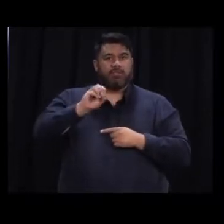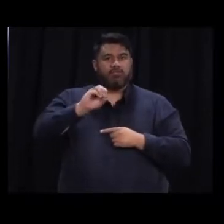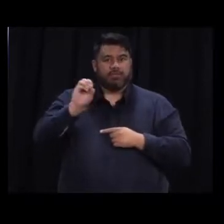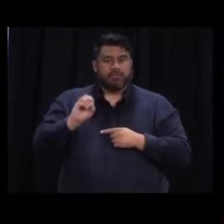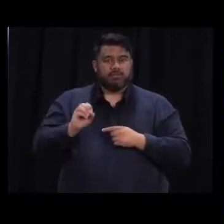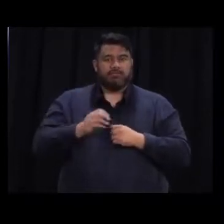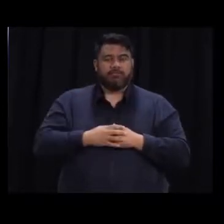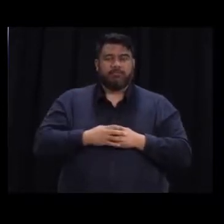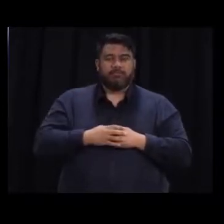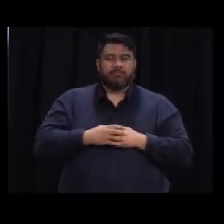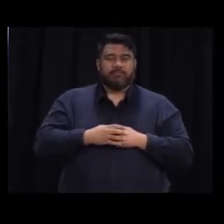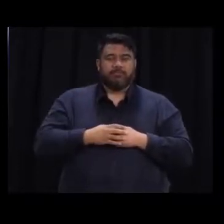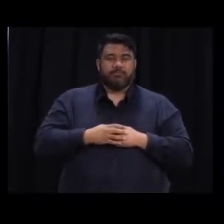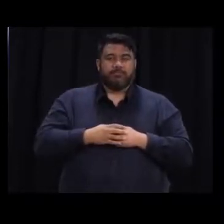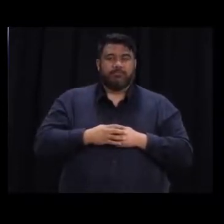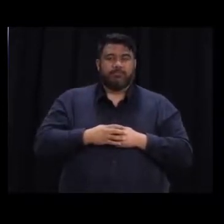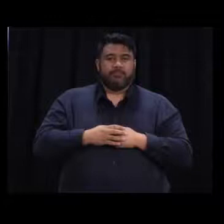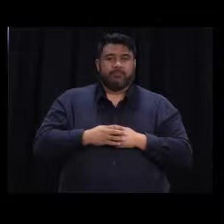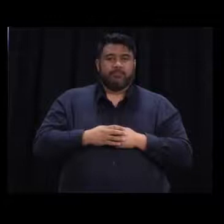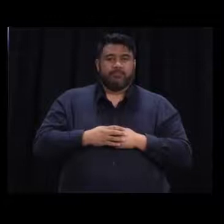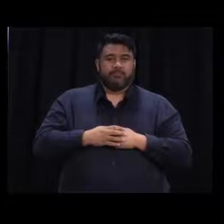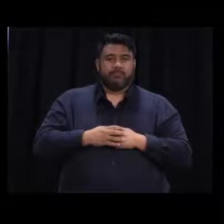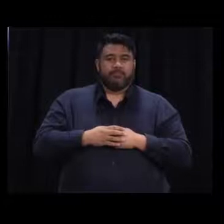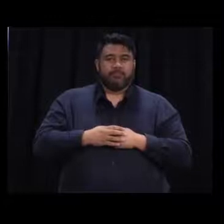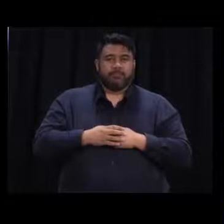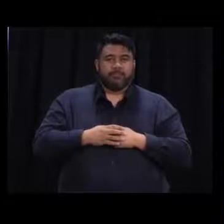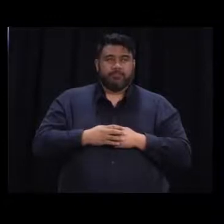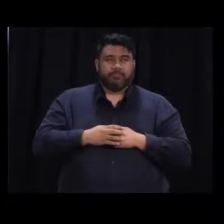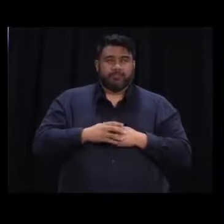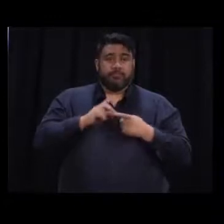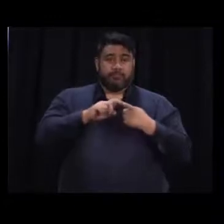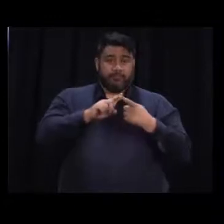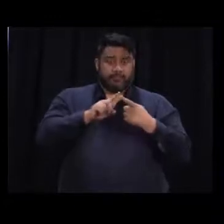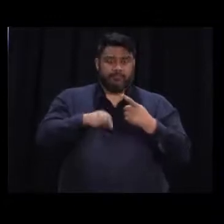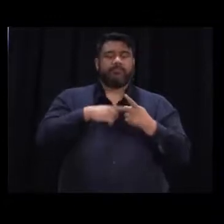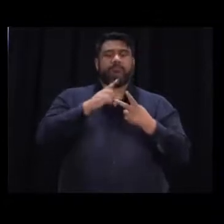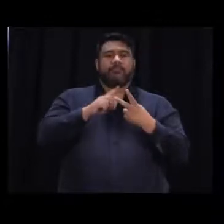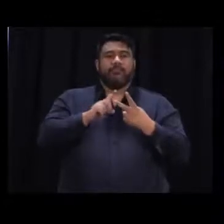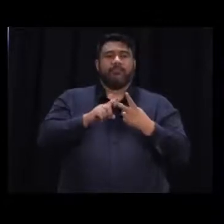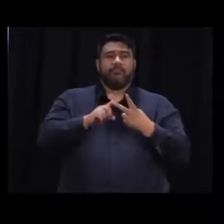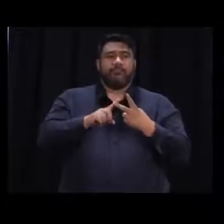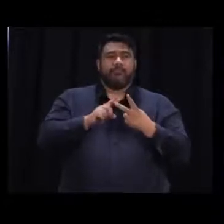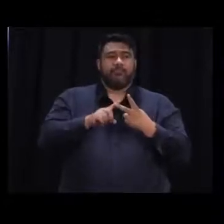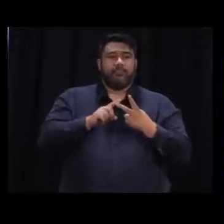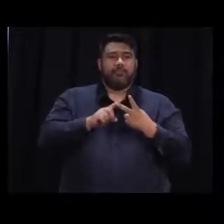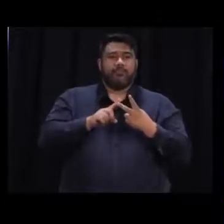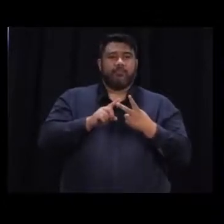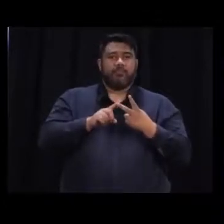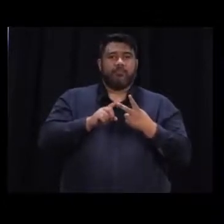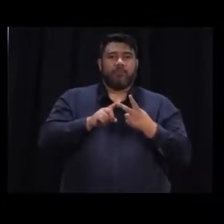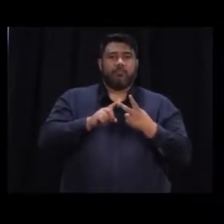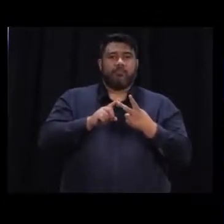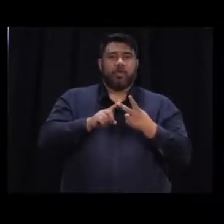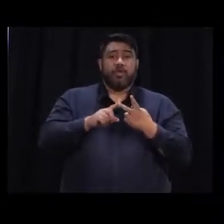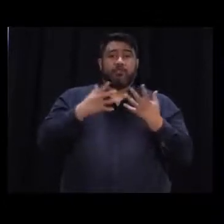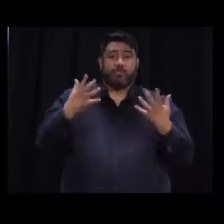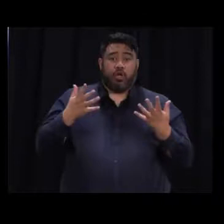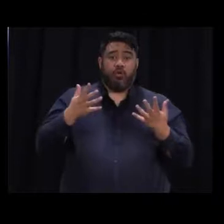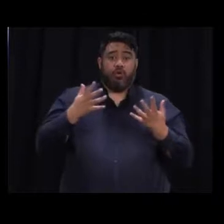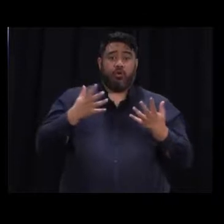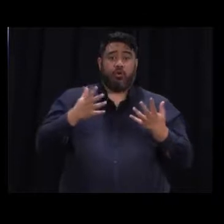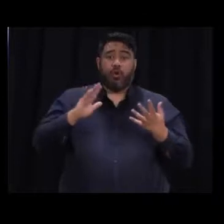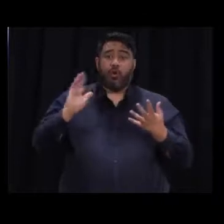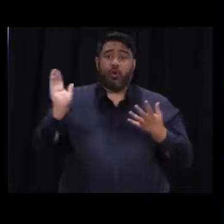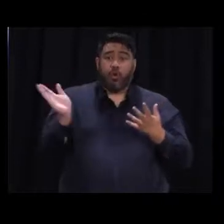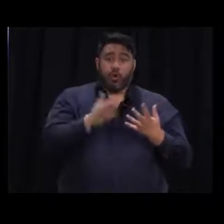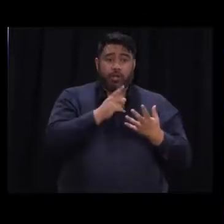100% of people had, so this is some other metrics, 100% is the time from notification to case interviews. So all of our cases